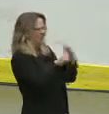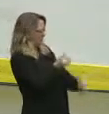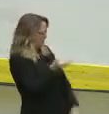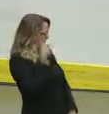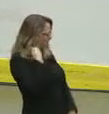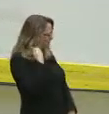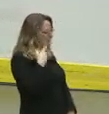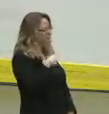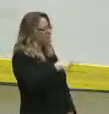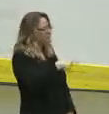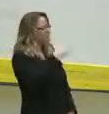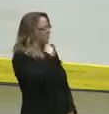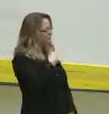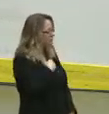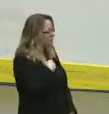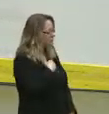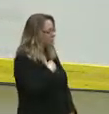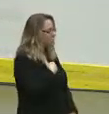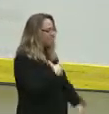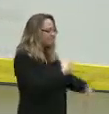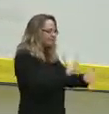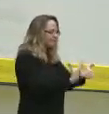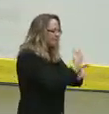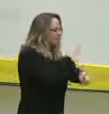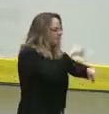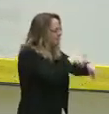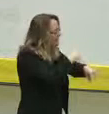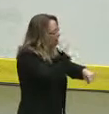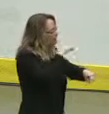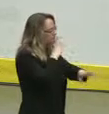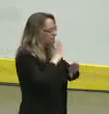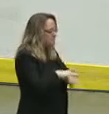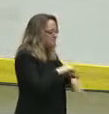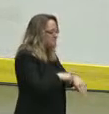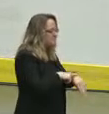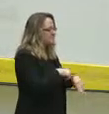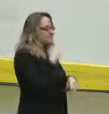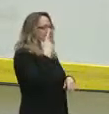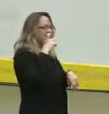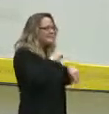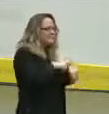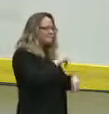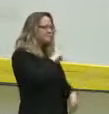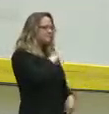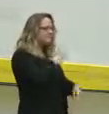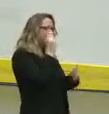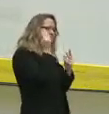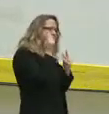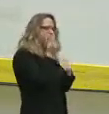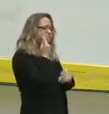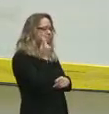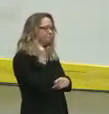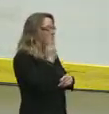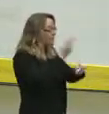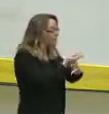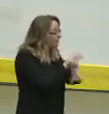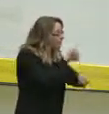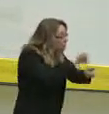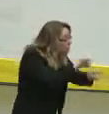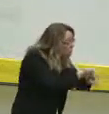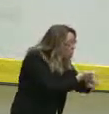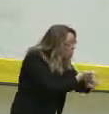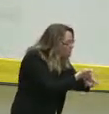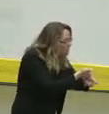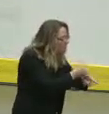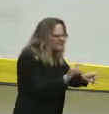Take time for quiet moments and for personal reflection. Take care of yourself, just as you take care of your